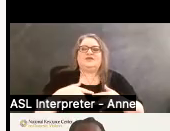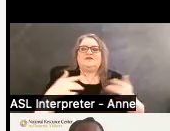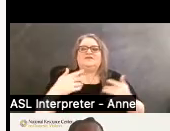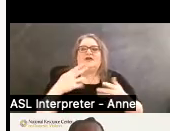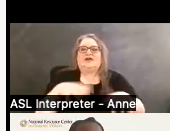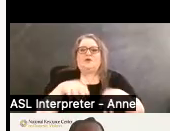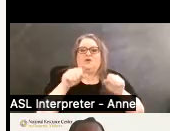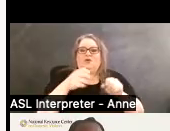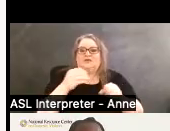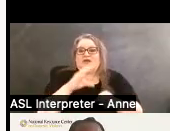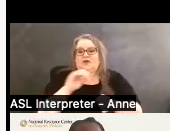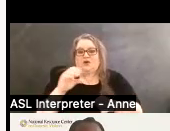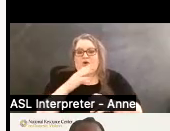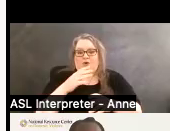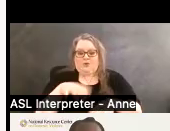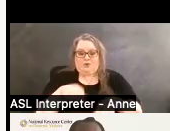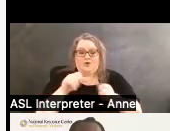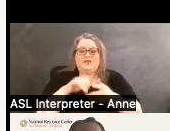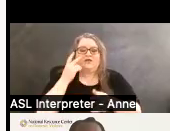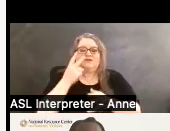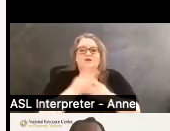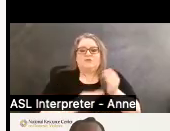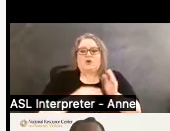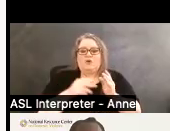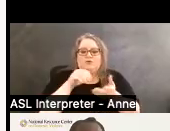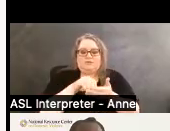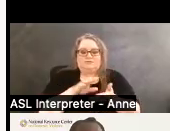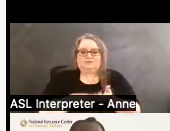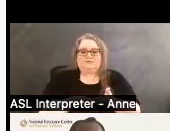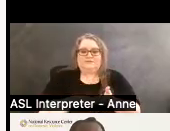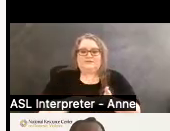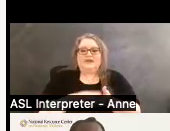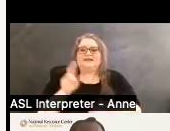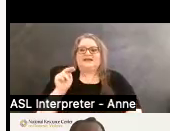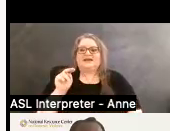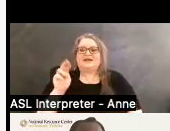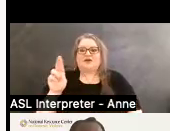co-host, who you will see are both noted as NRCDV